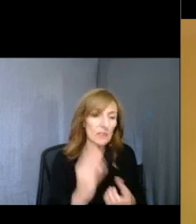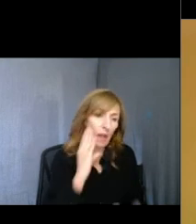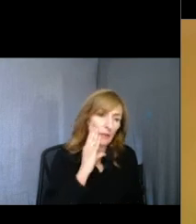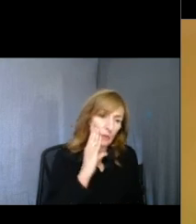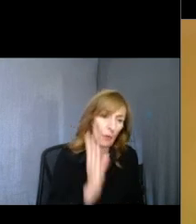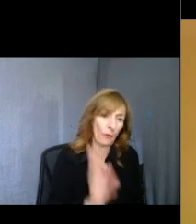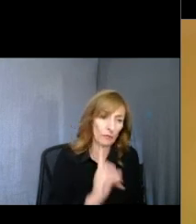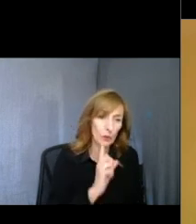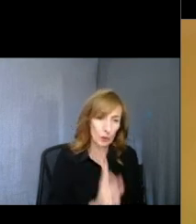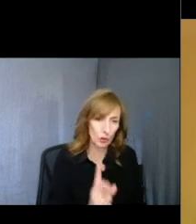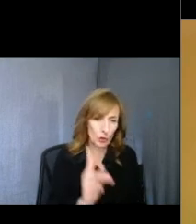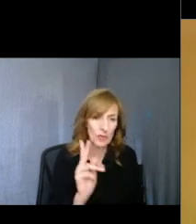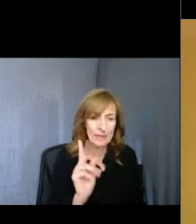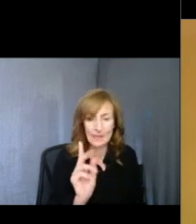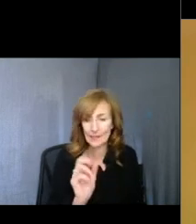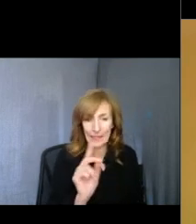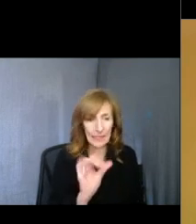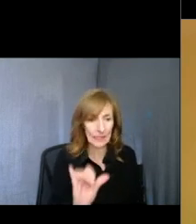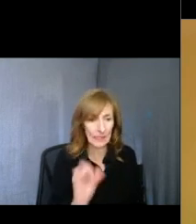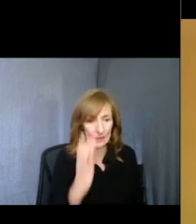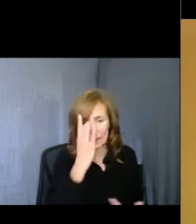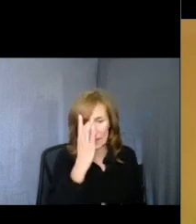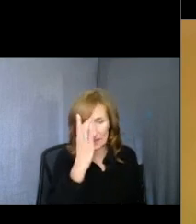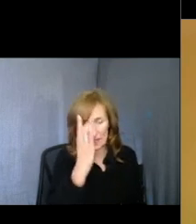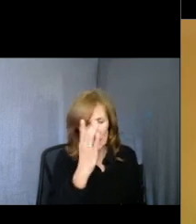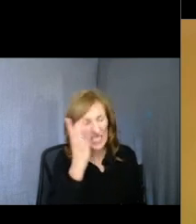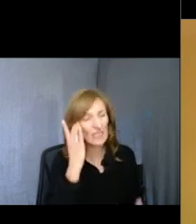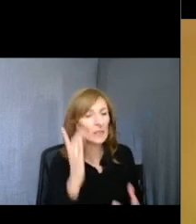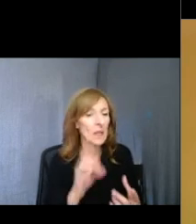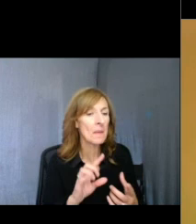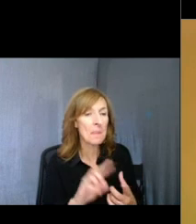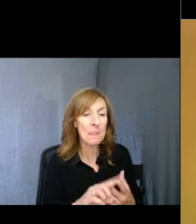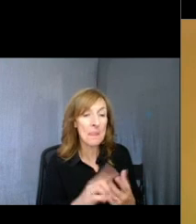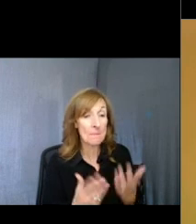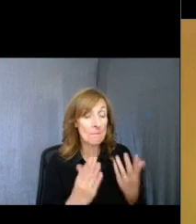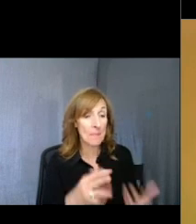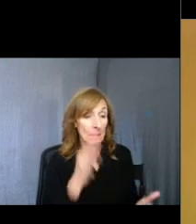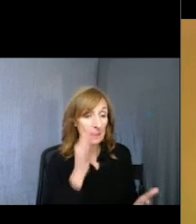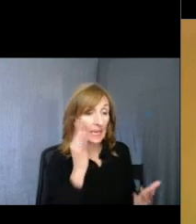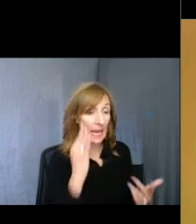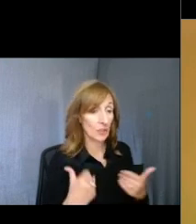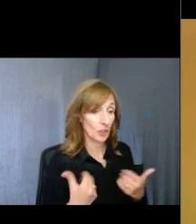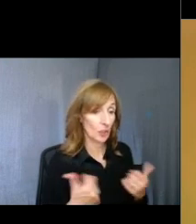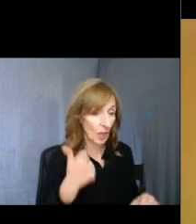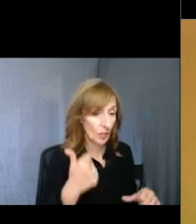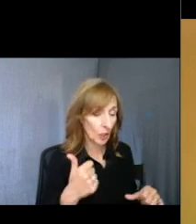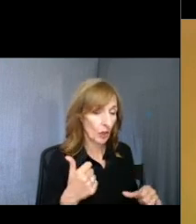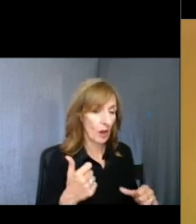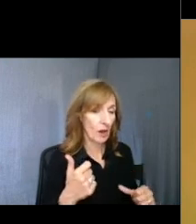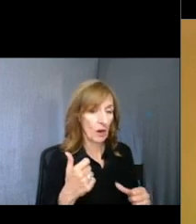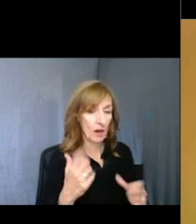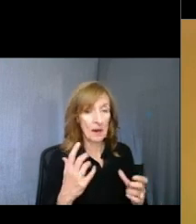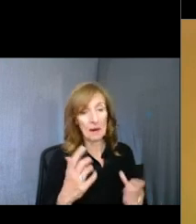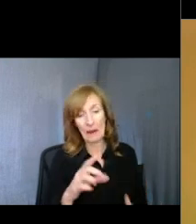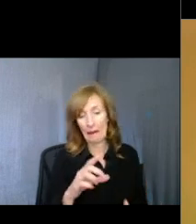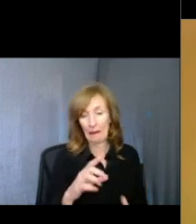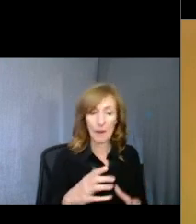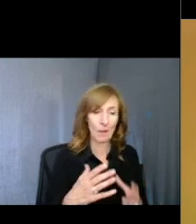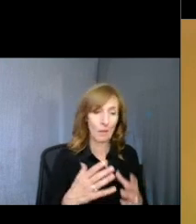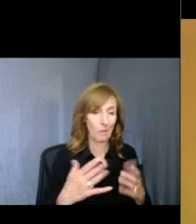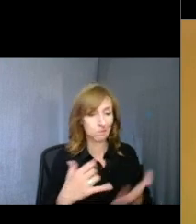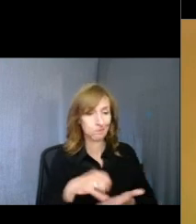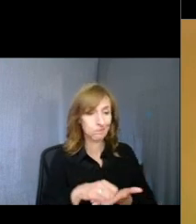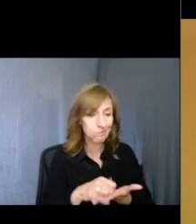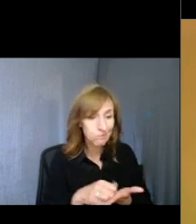cat's plump or the kidneys don't feel quite right, but they're not tiny, I might image them to see, could this